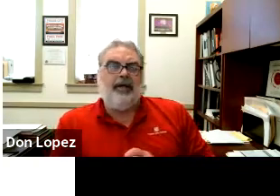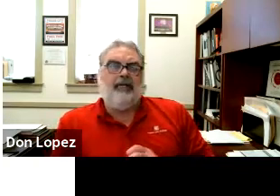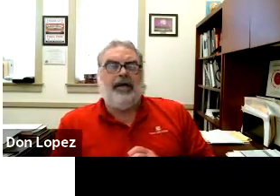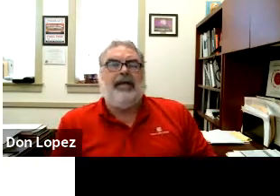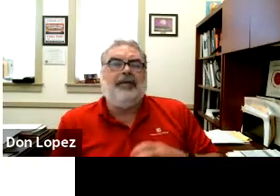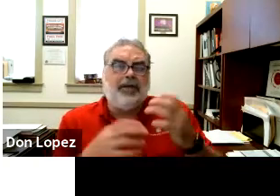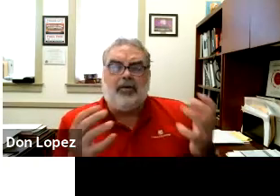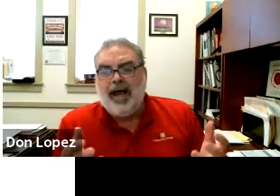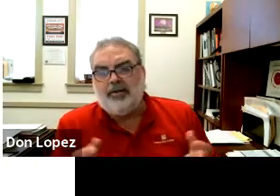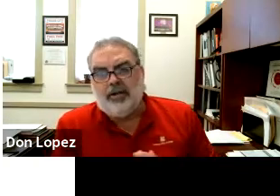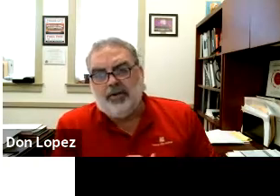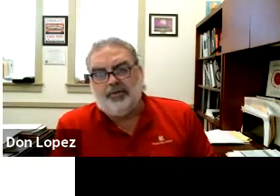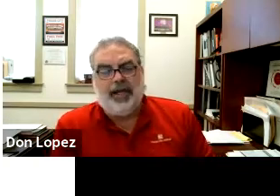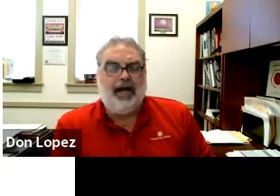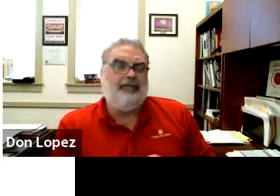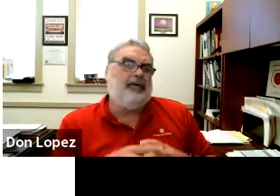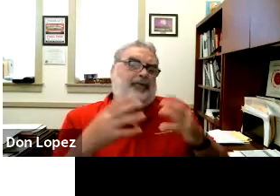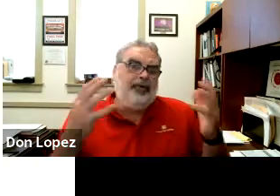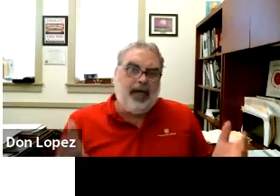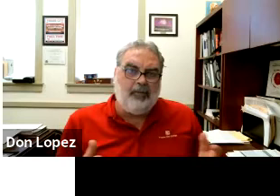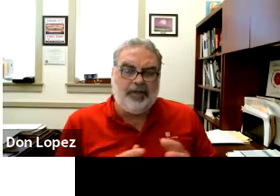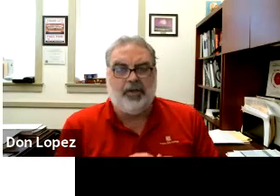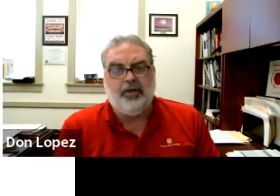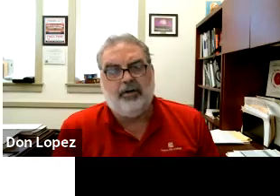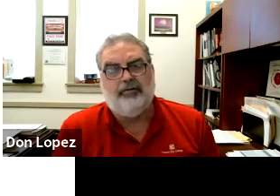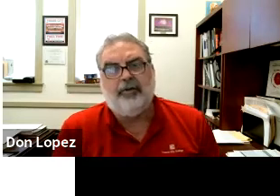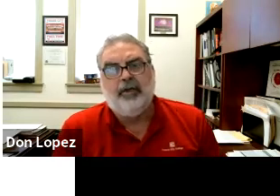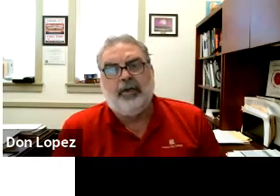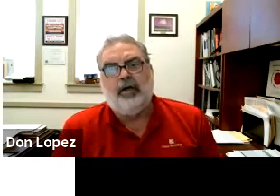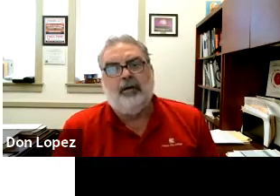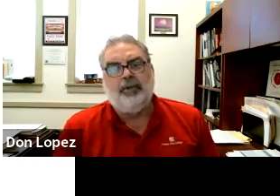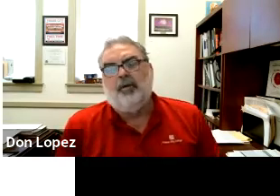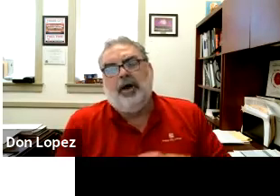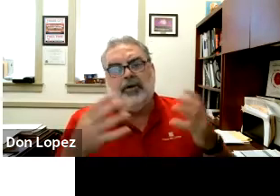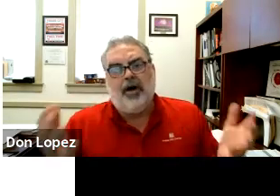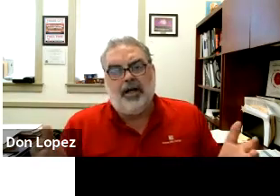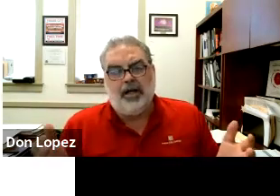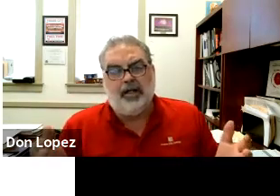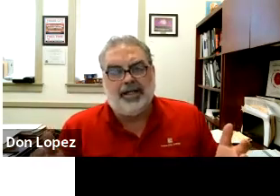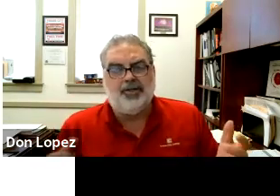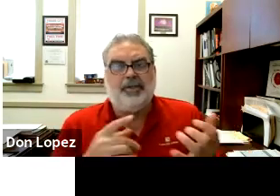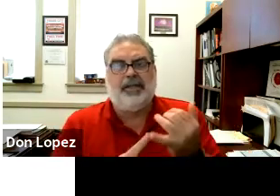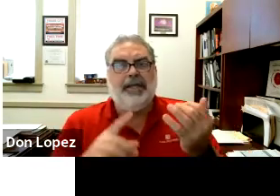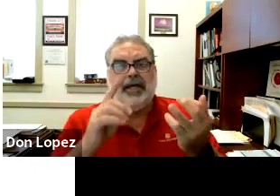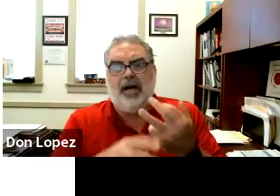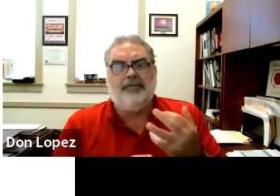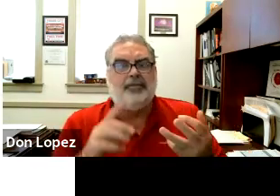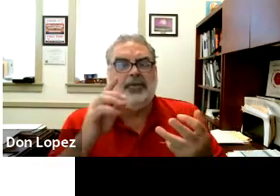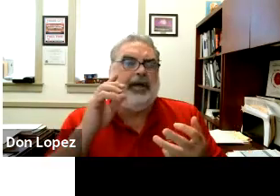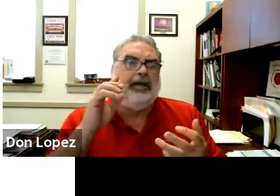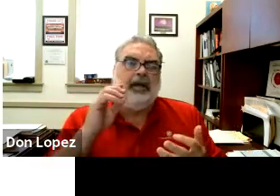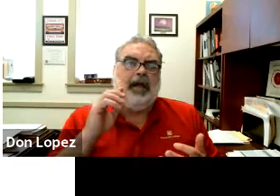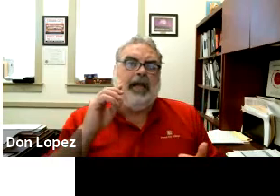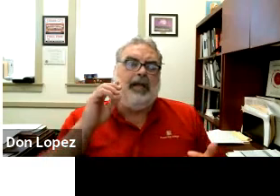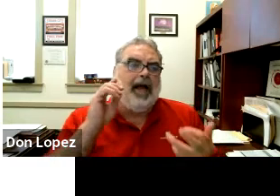library, right? Even the grounds on which we have, the food that we serve, you know, whether or not a classroom is clean and